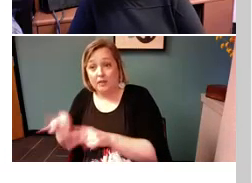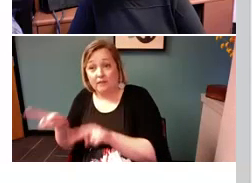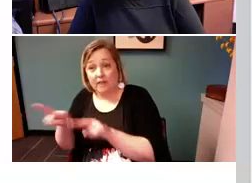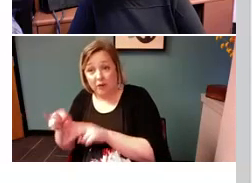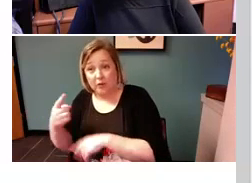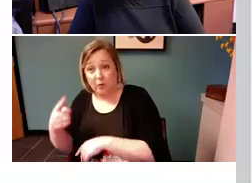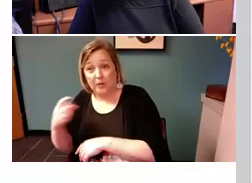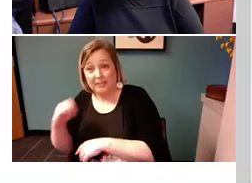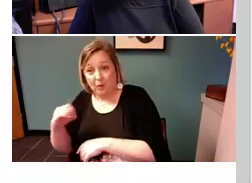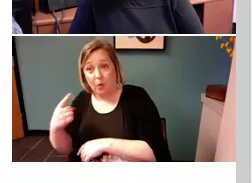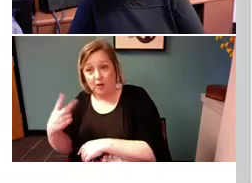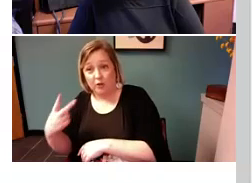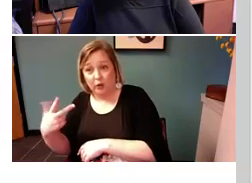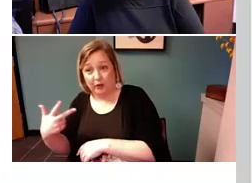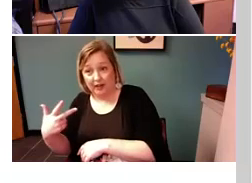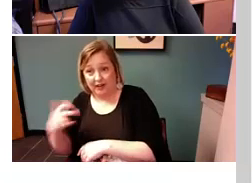Does that make sense?